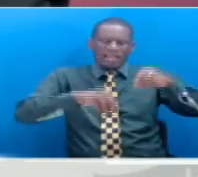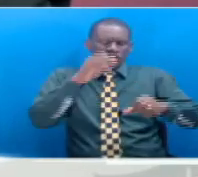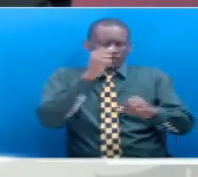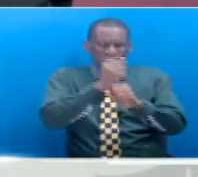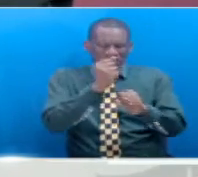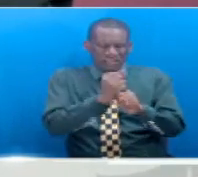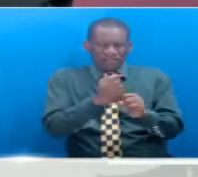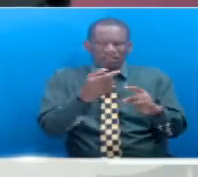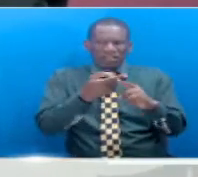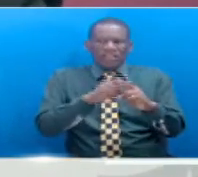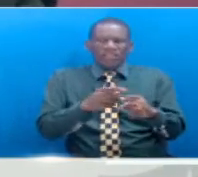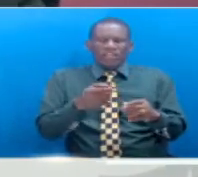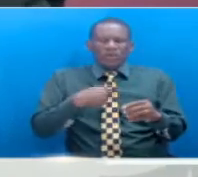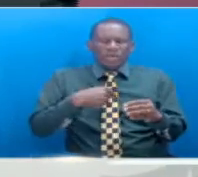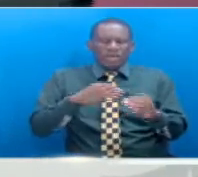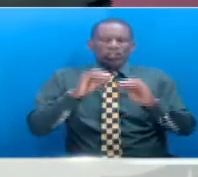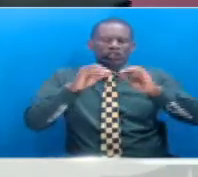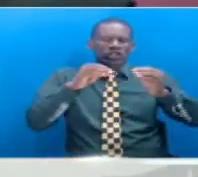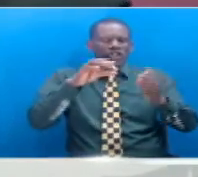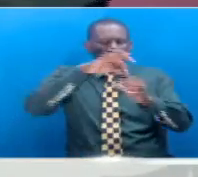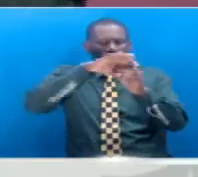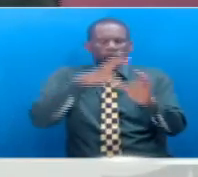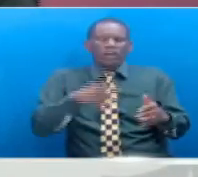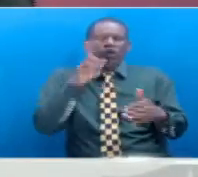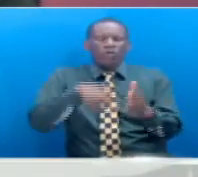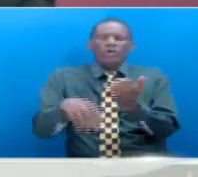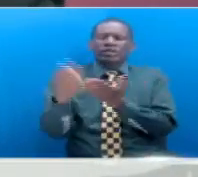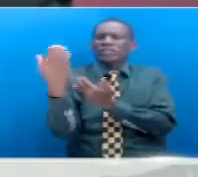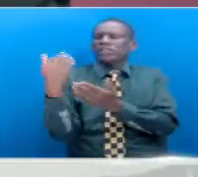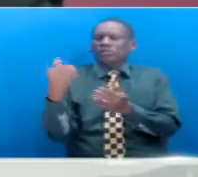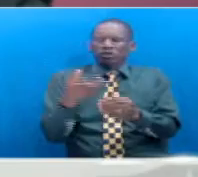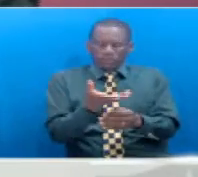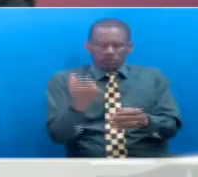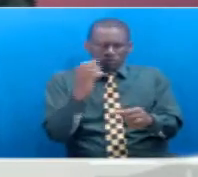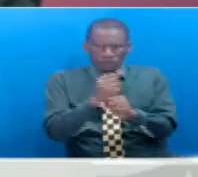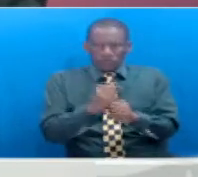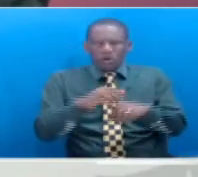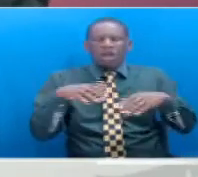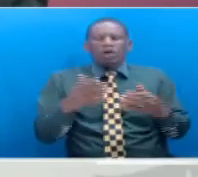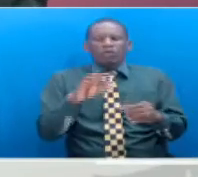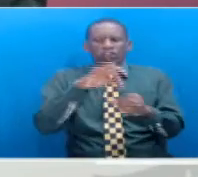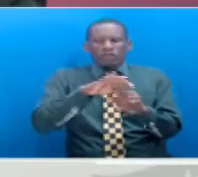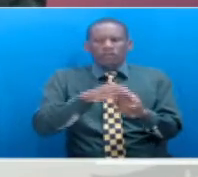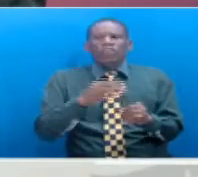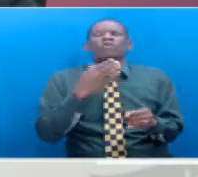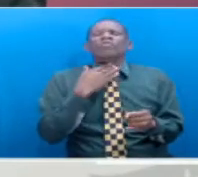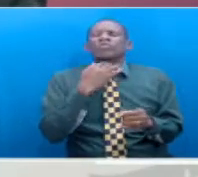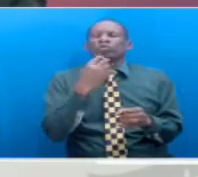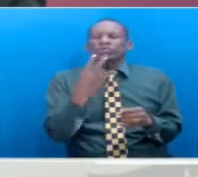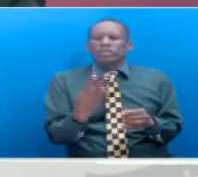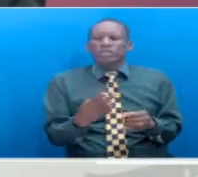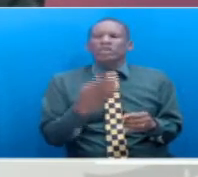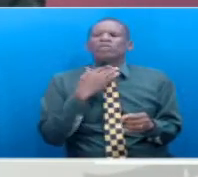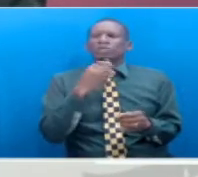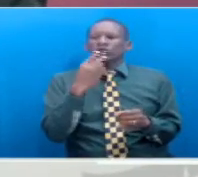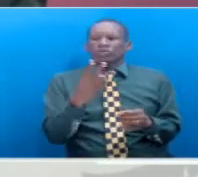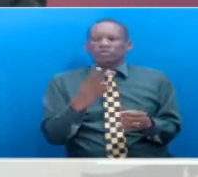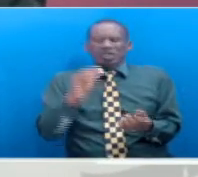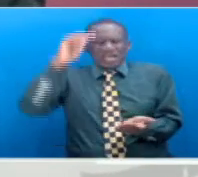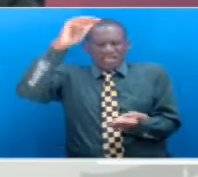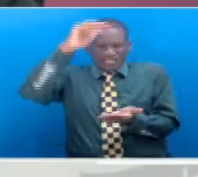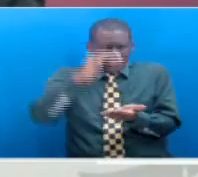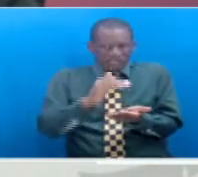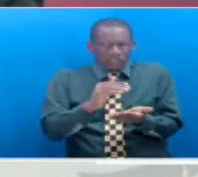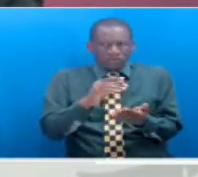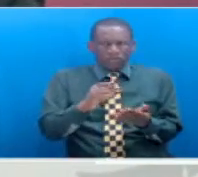and then we are training the voters what is expected of them. How do they vote? We want to see a reduction